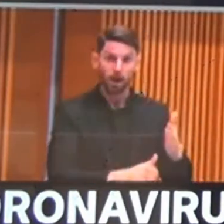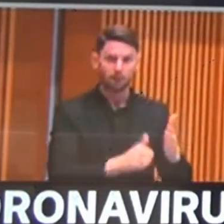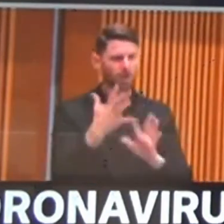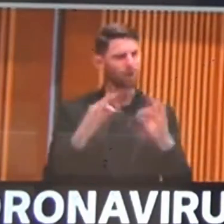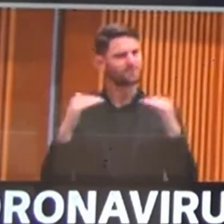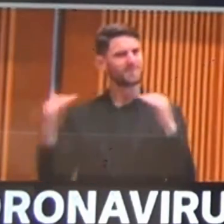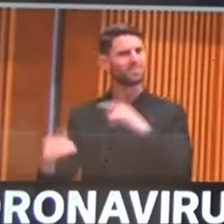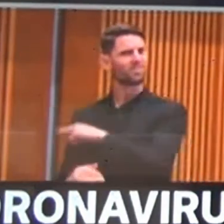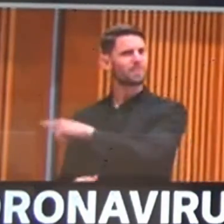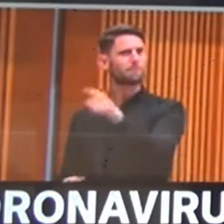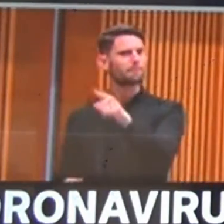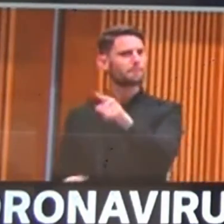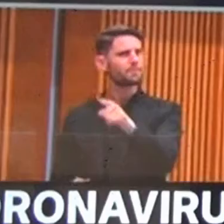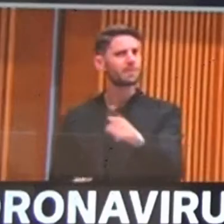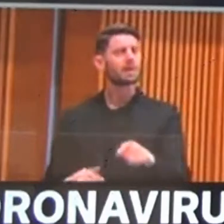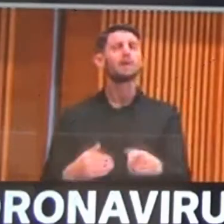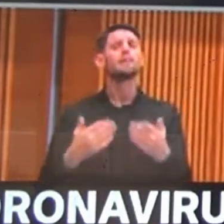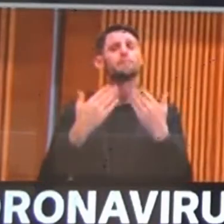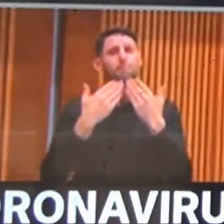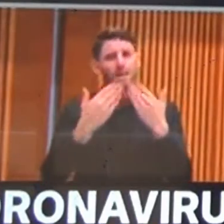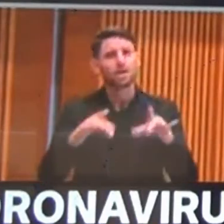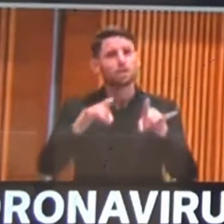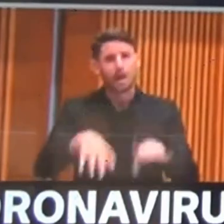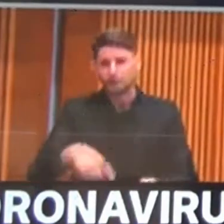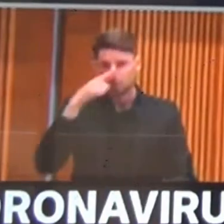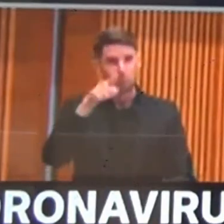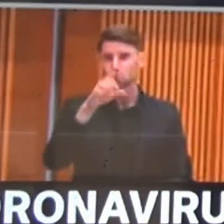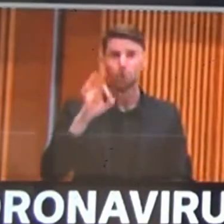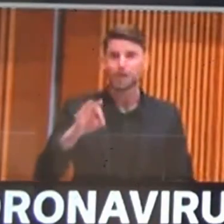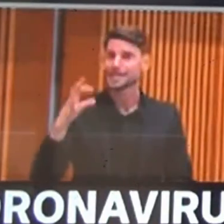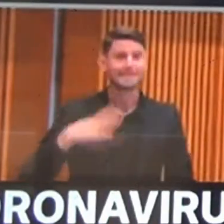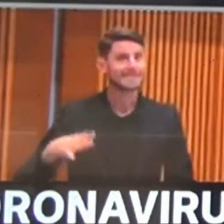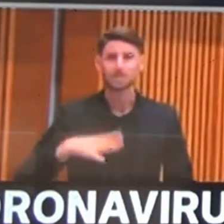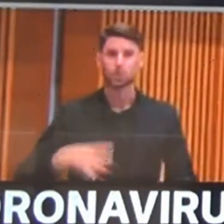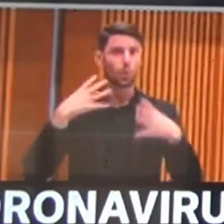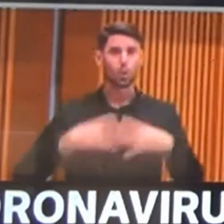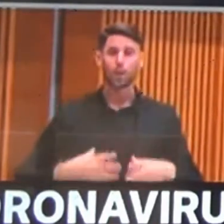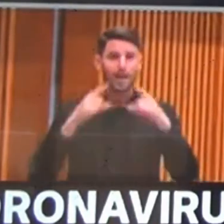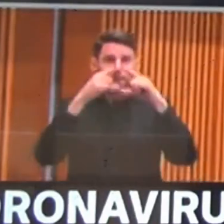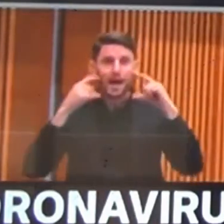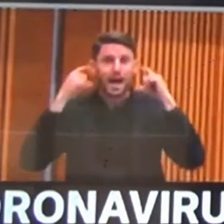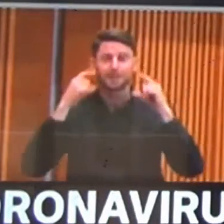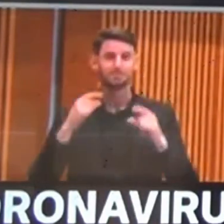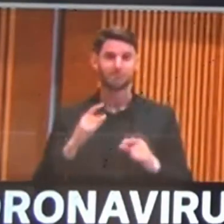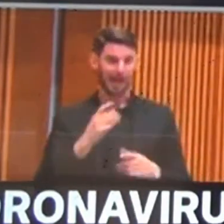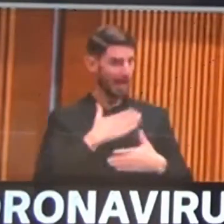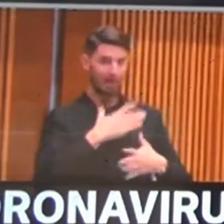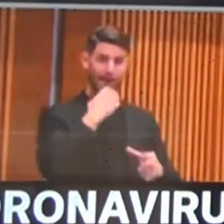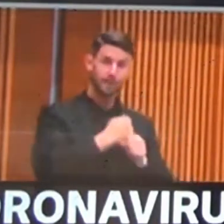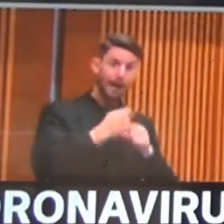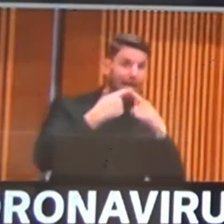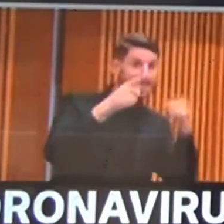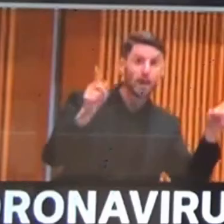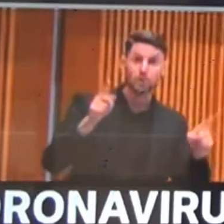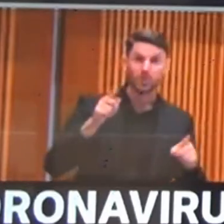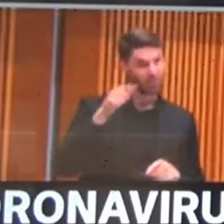colleagues at risk. And I remind Australians that that is not within the recommendations of the Chief Medical Officer nor of